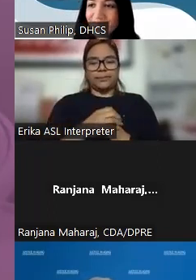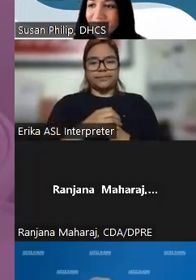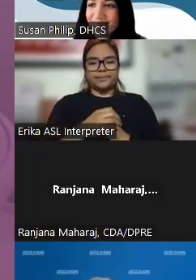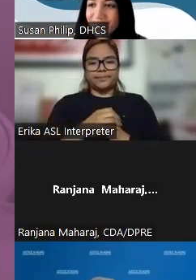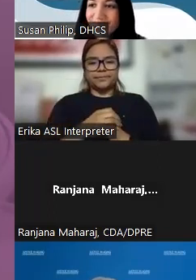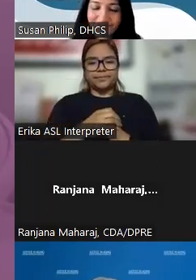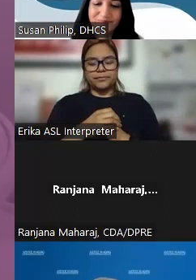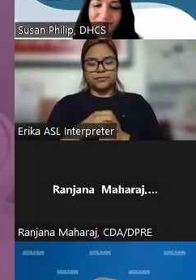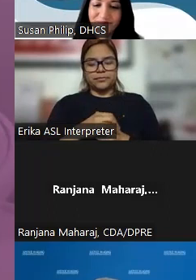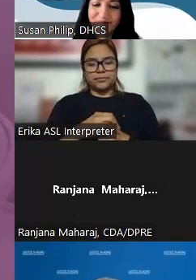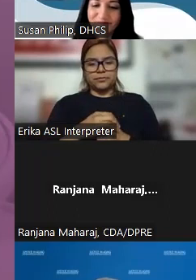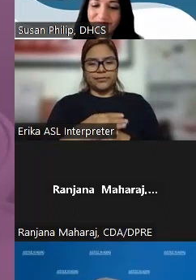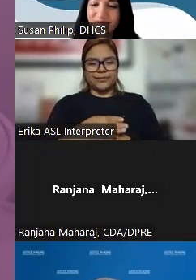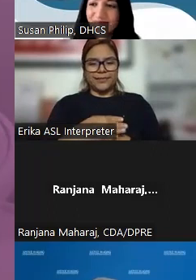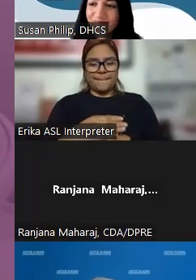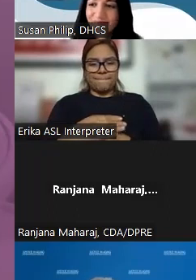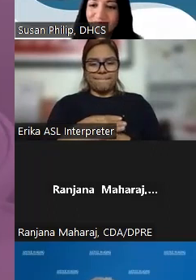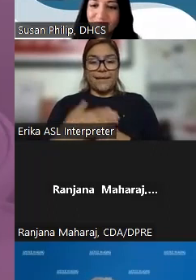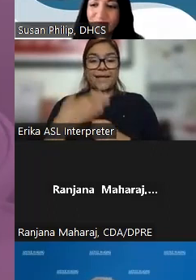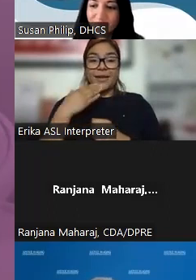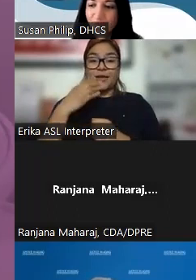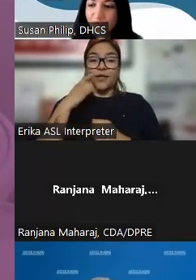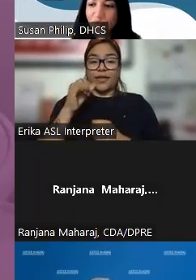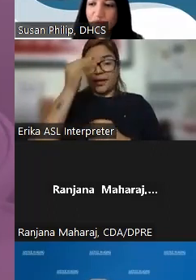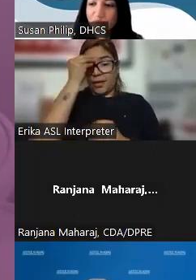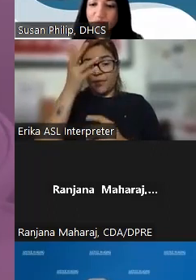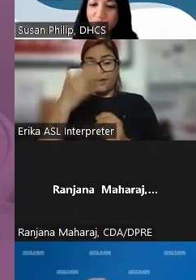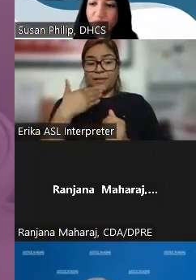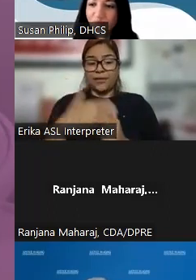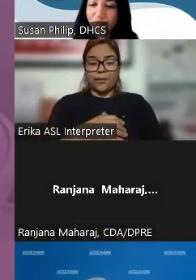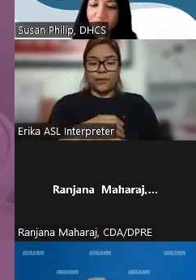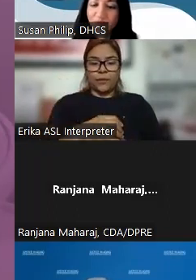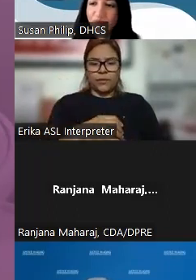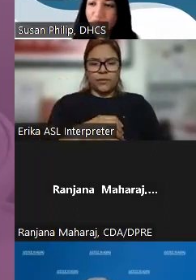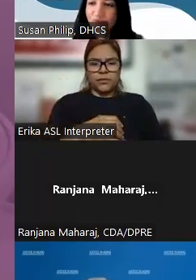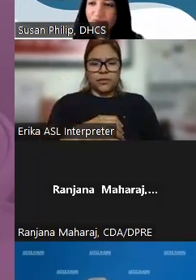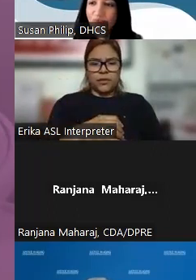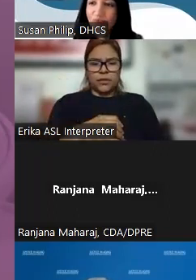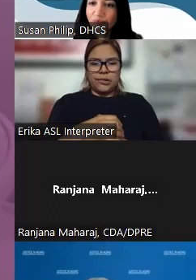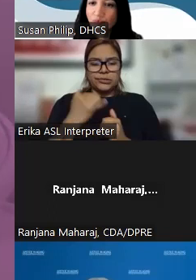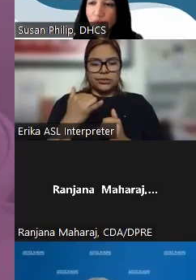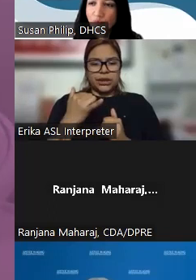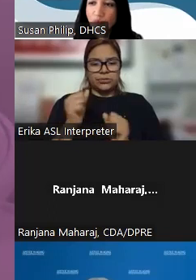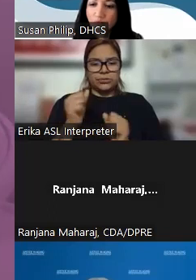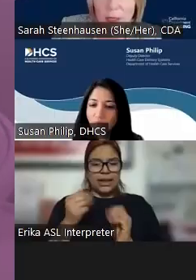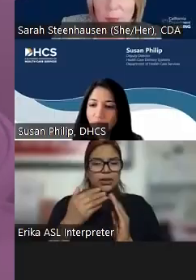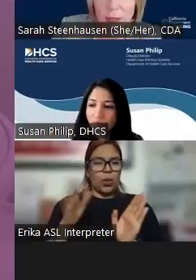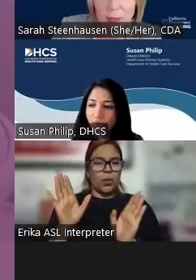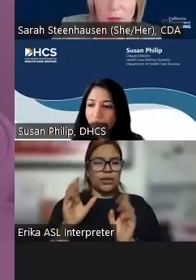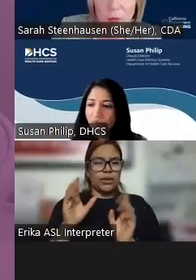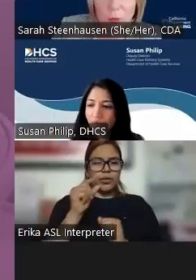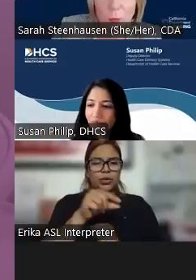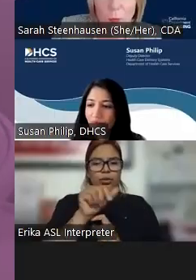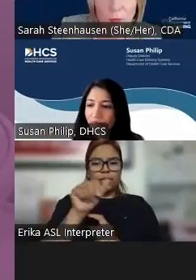Wonderful. Thank you so much for that update, Susan. I really appreciate it. And I think now what we can do is open it up to Q&A. We